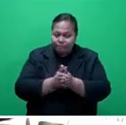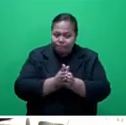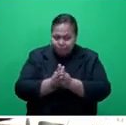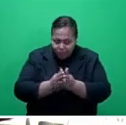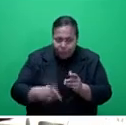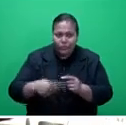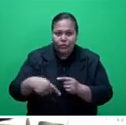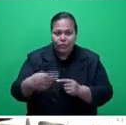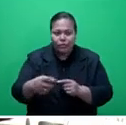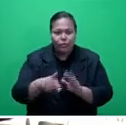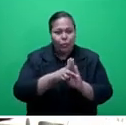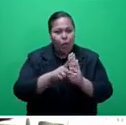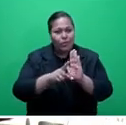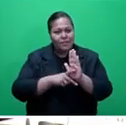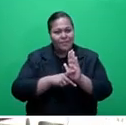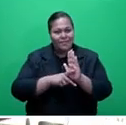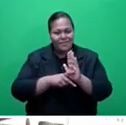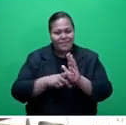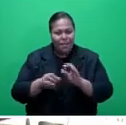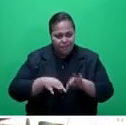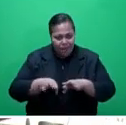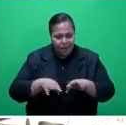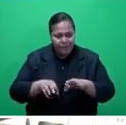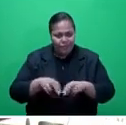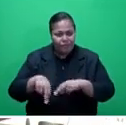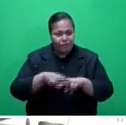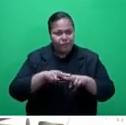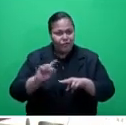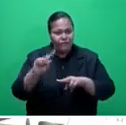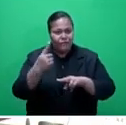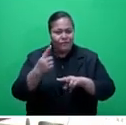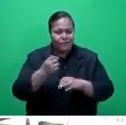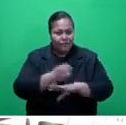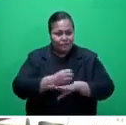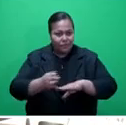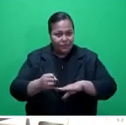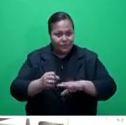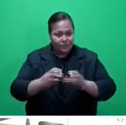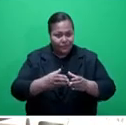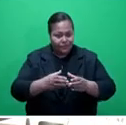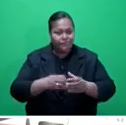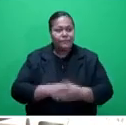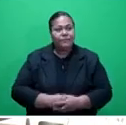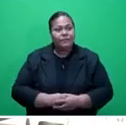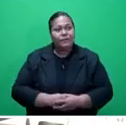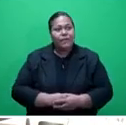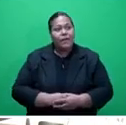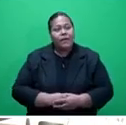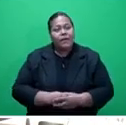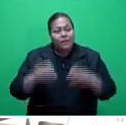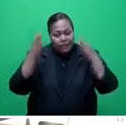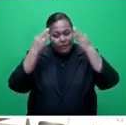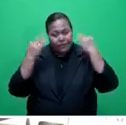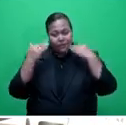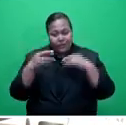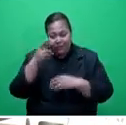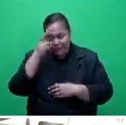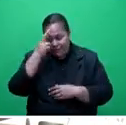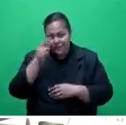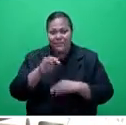and strategies of the Fiji First government. Mr. Speaker, sir, the world is facing